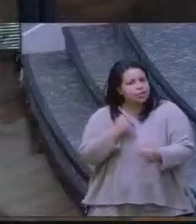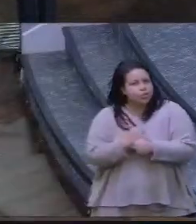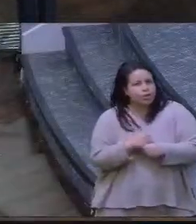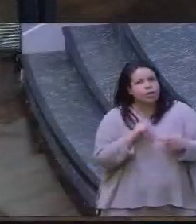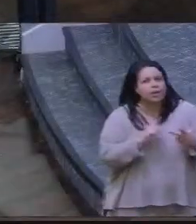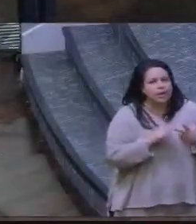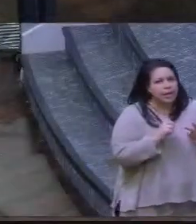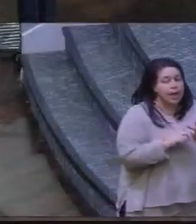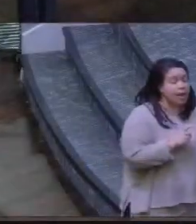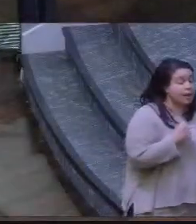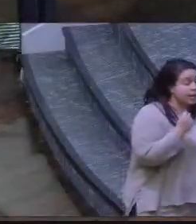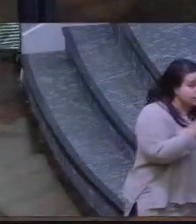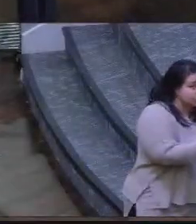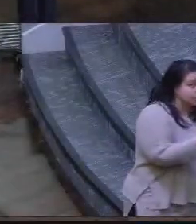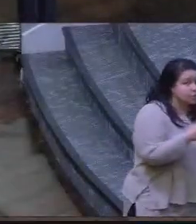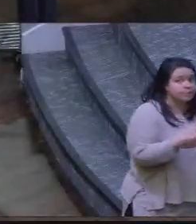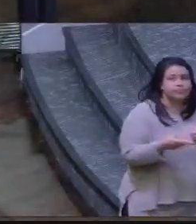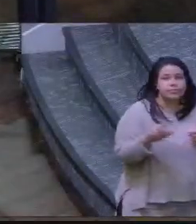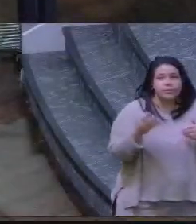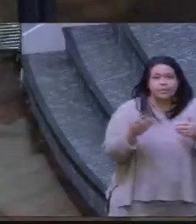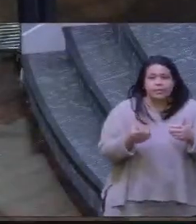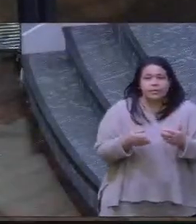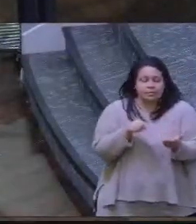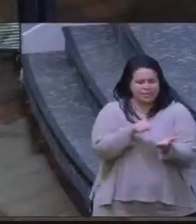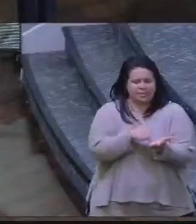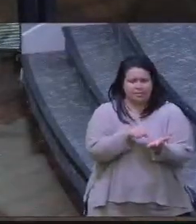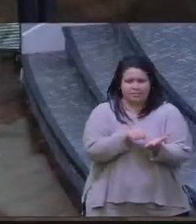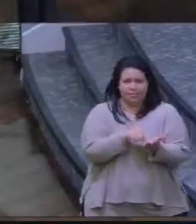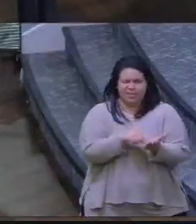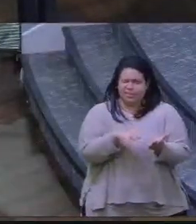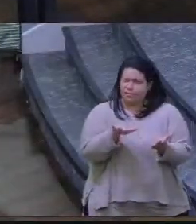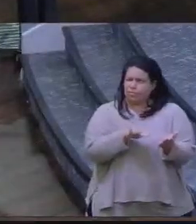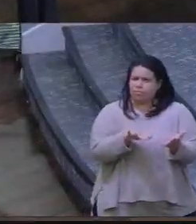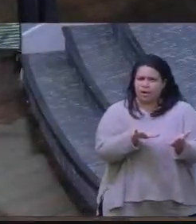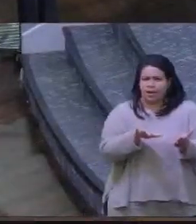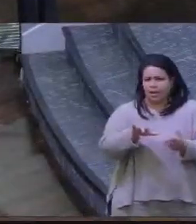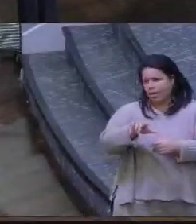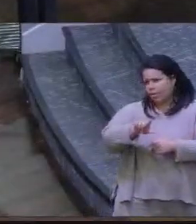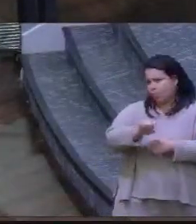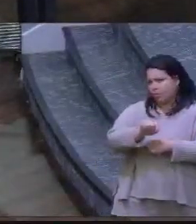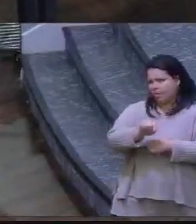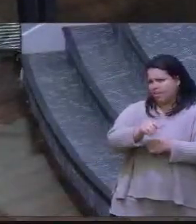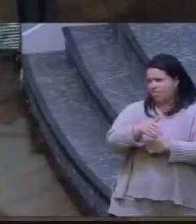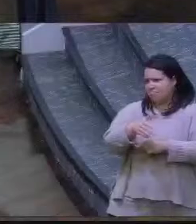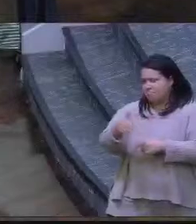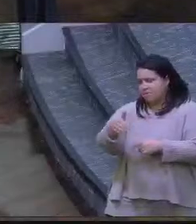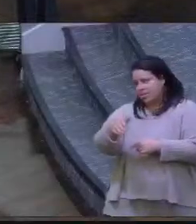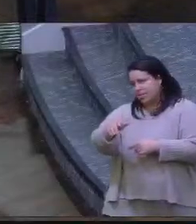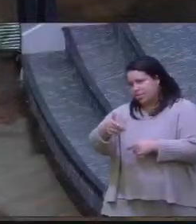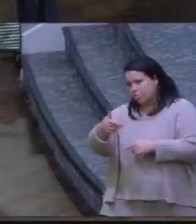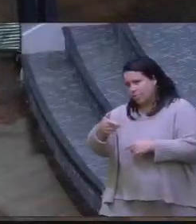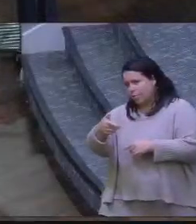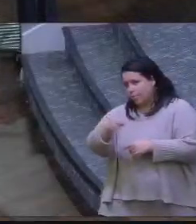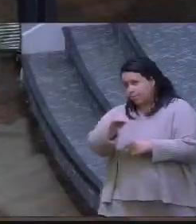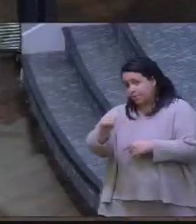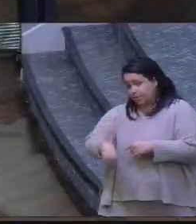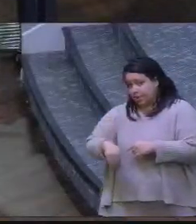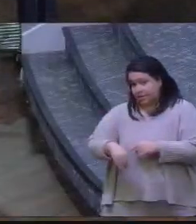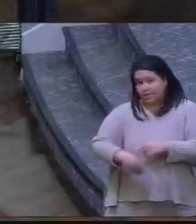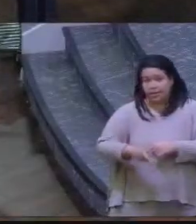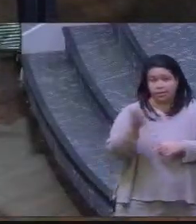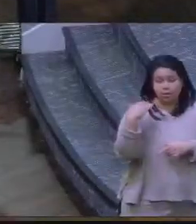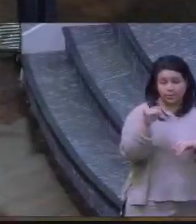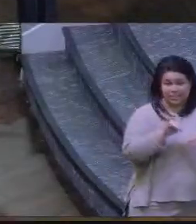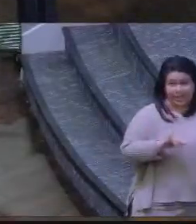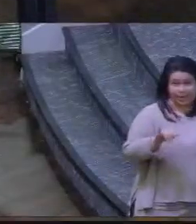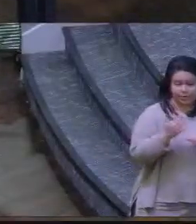definitely look at our fund balance, keep it in mind. We have around 21% right now. The old standard was 15%. We